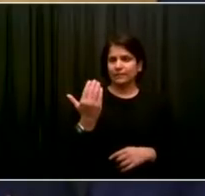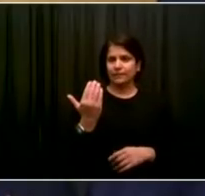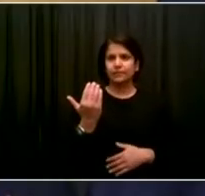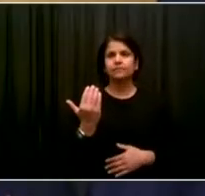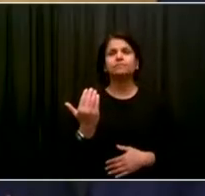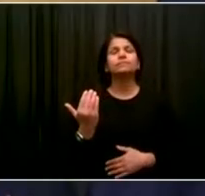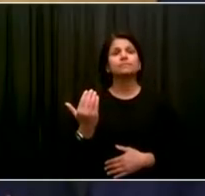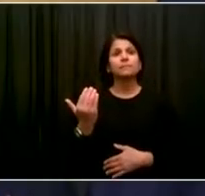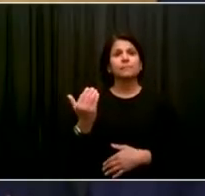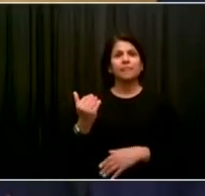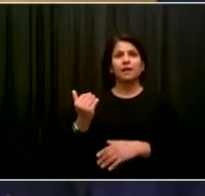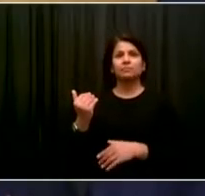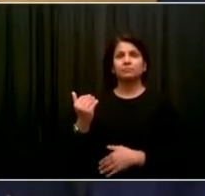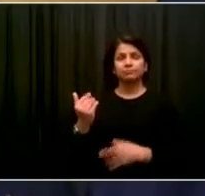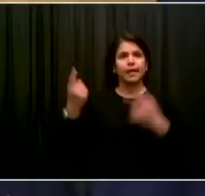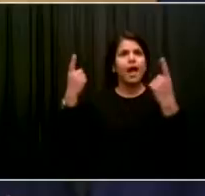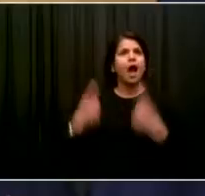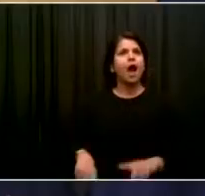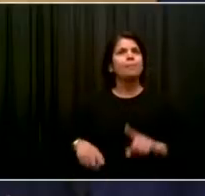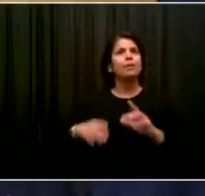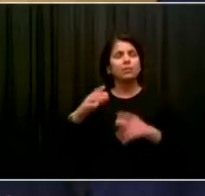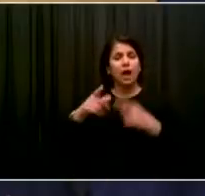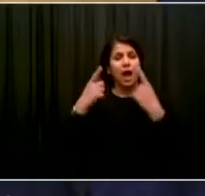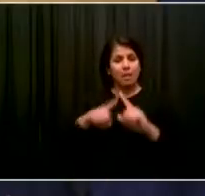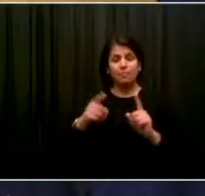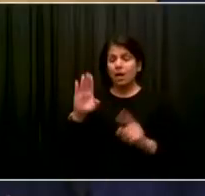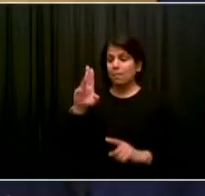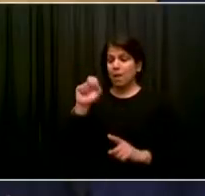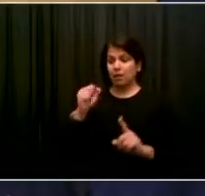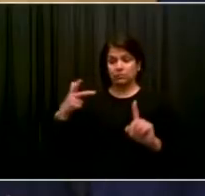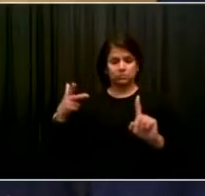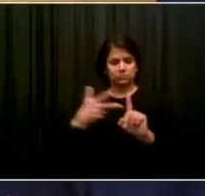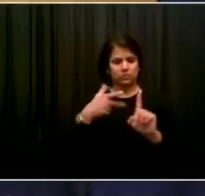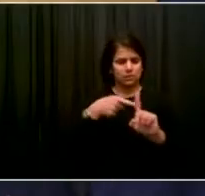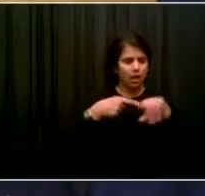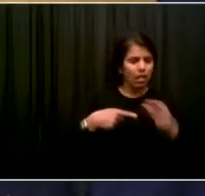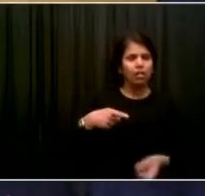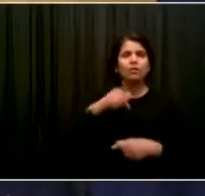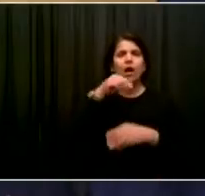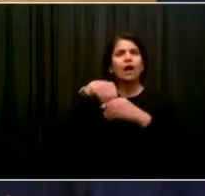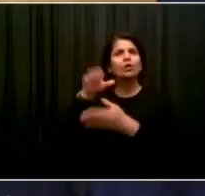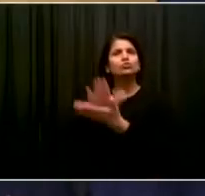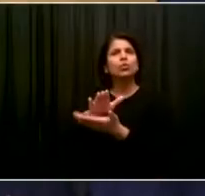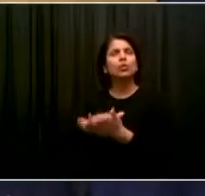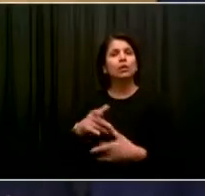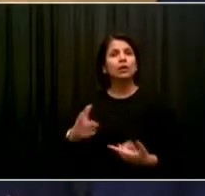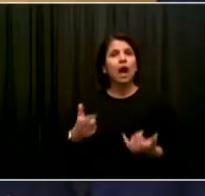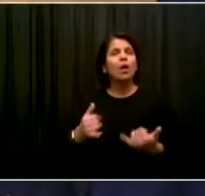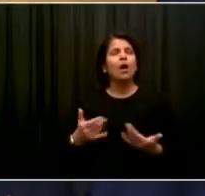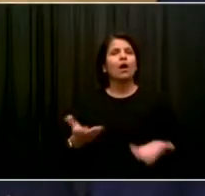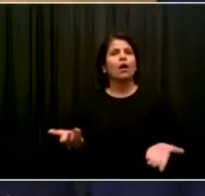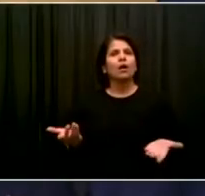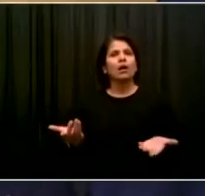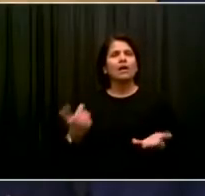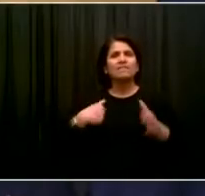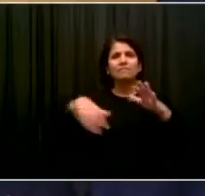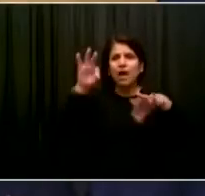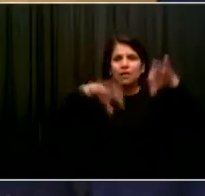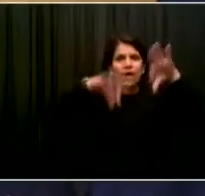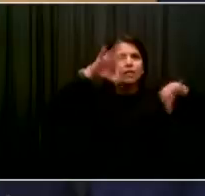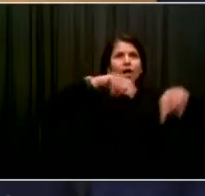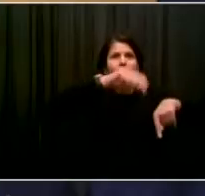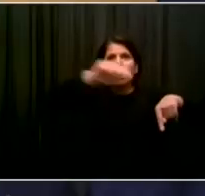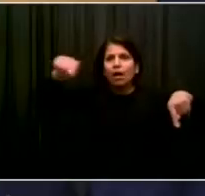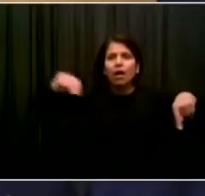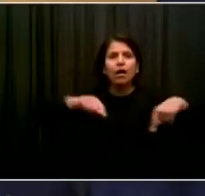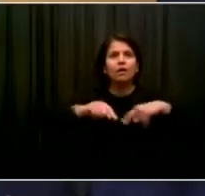She was not in school prior to the holiday. We need to identify, find these children, and bring them back.